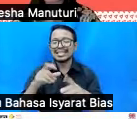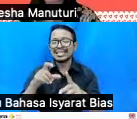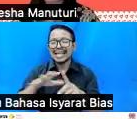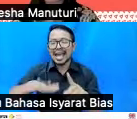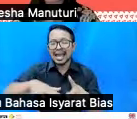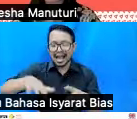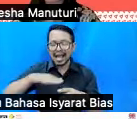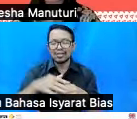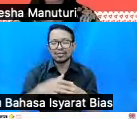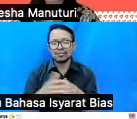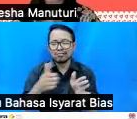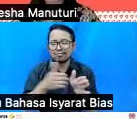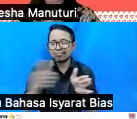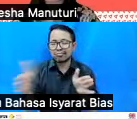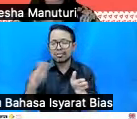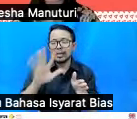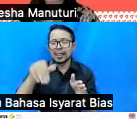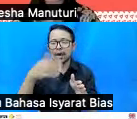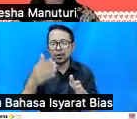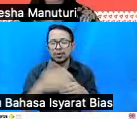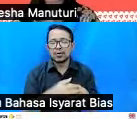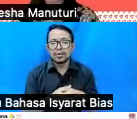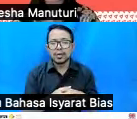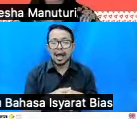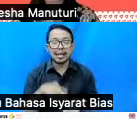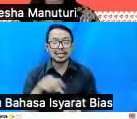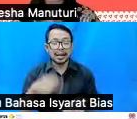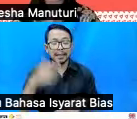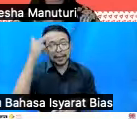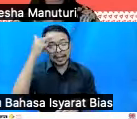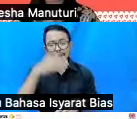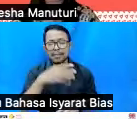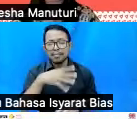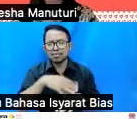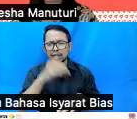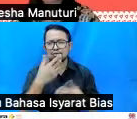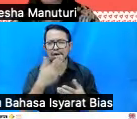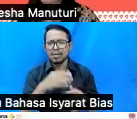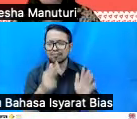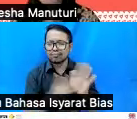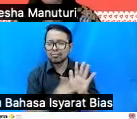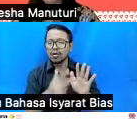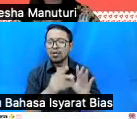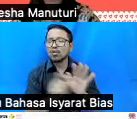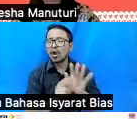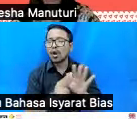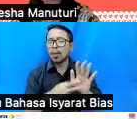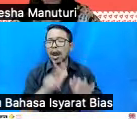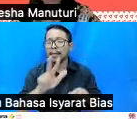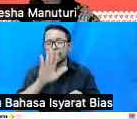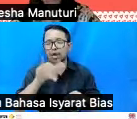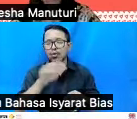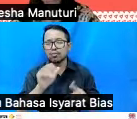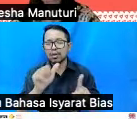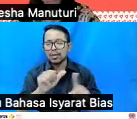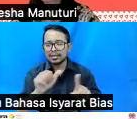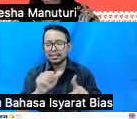this is a midterm development plan, which is 5-year plan. And currently, the central government has determined the law